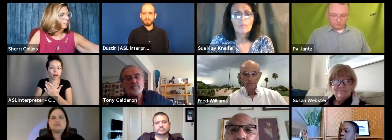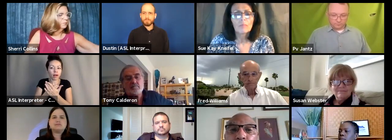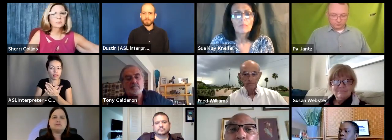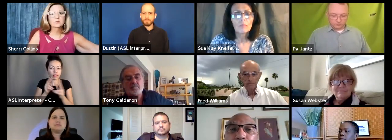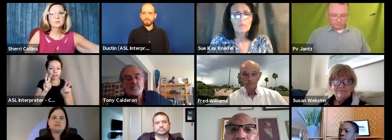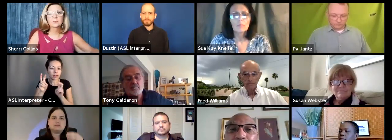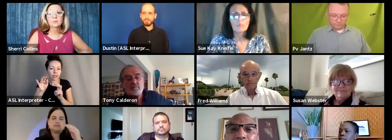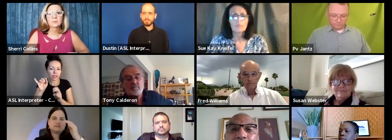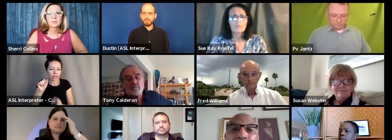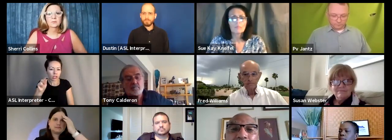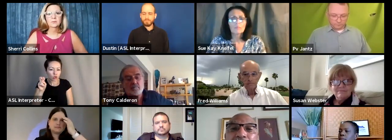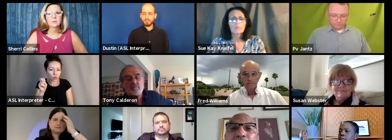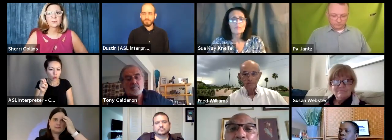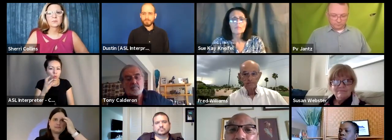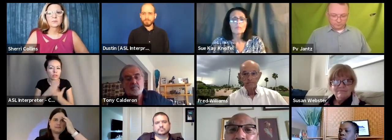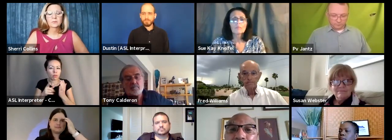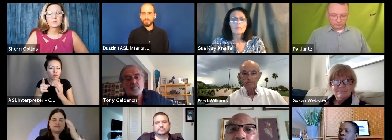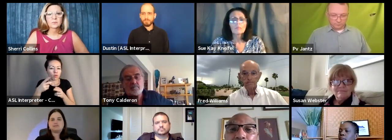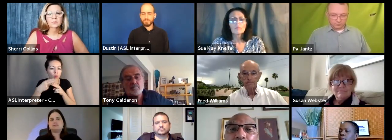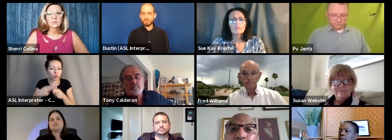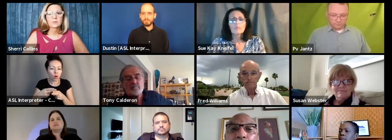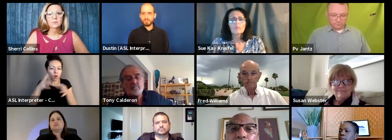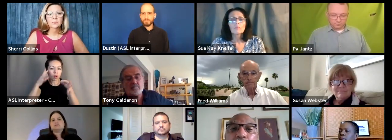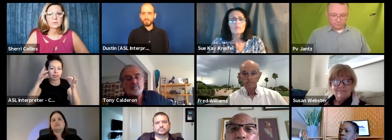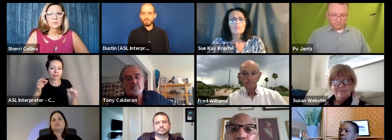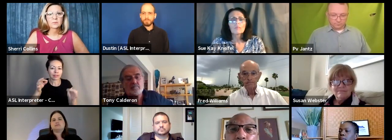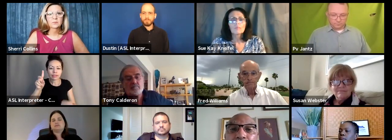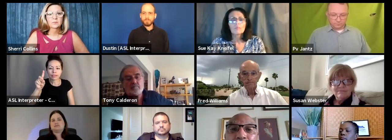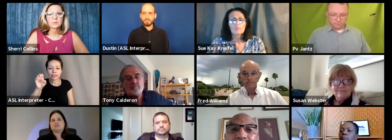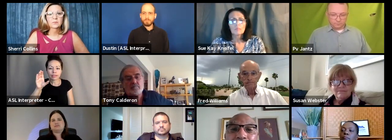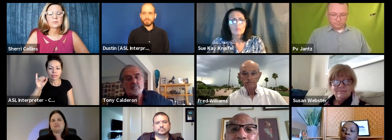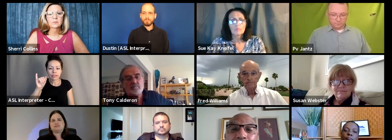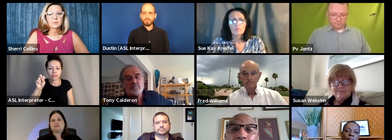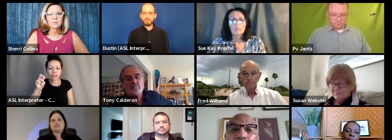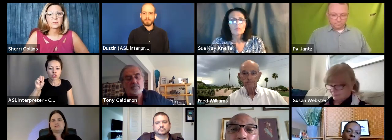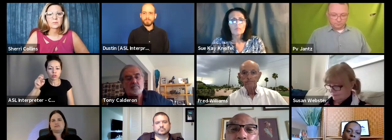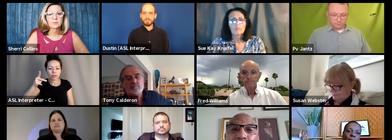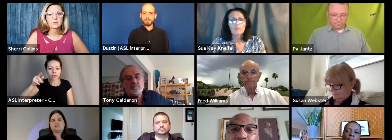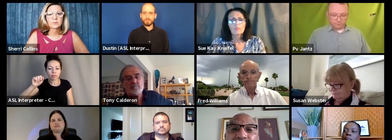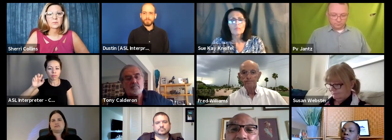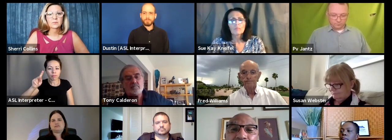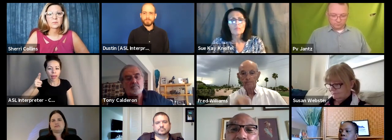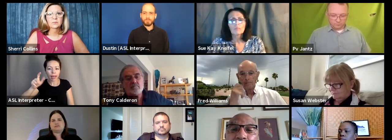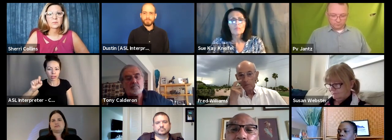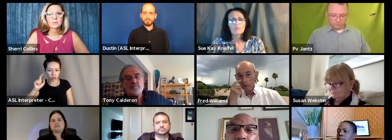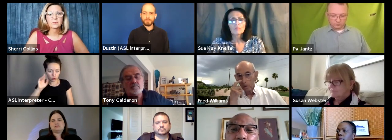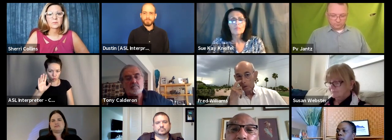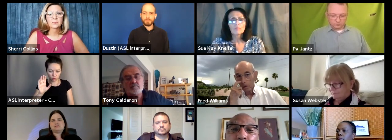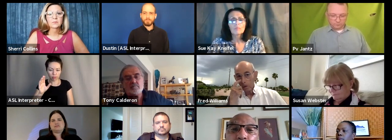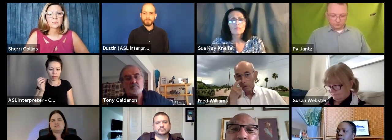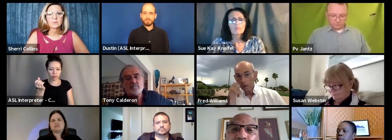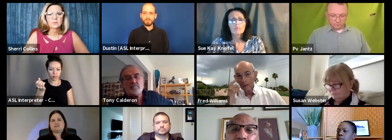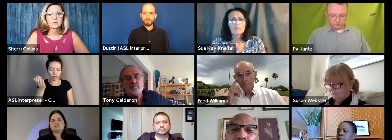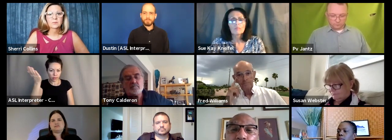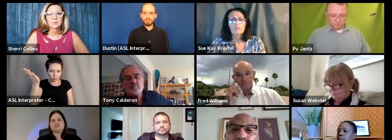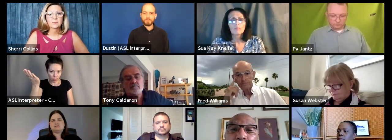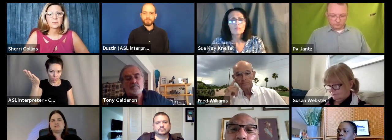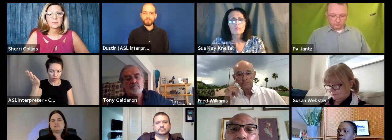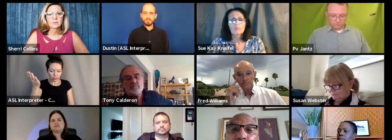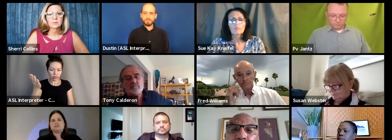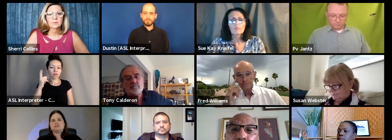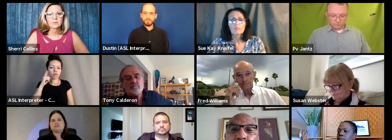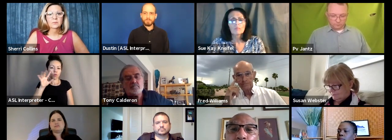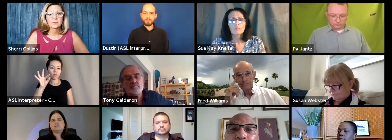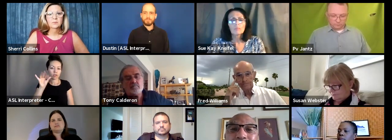Some of you refer to it as decision packages. We will submit that amount in the funding issue for fiscal